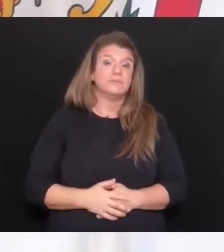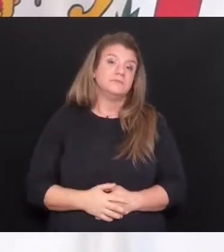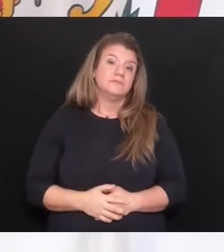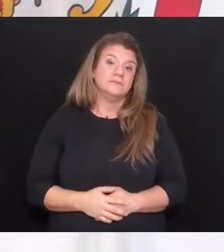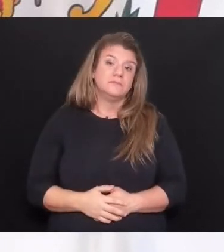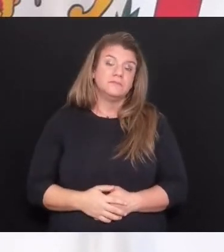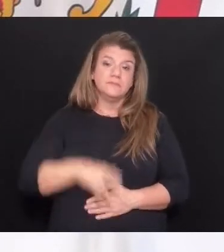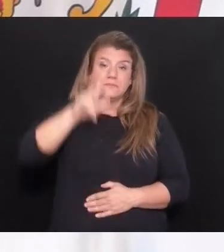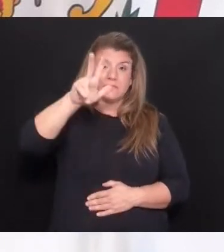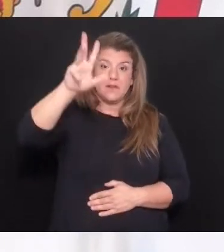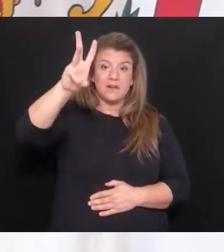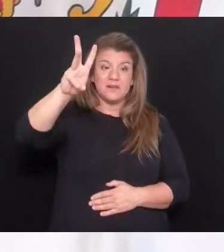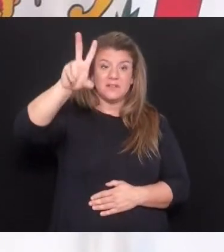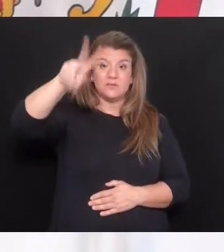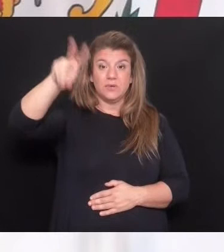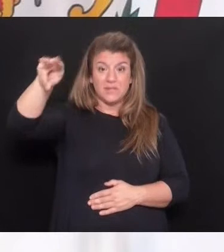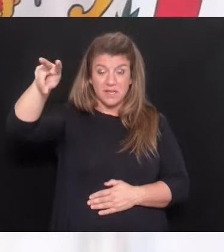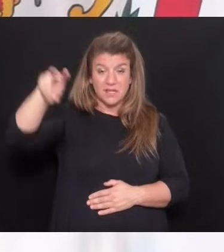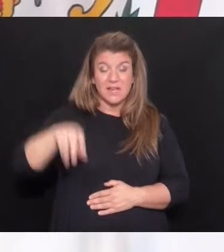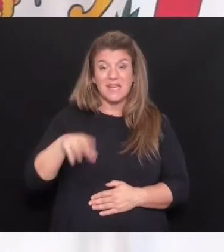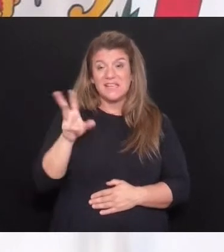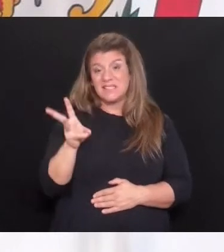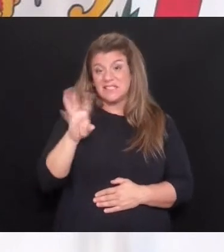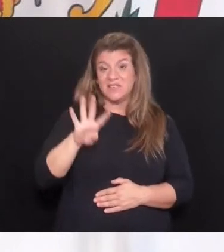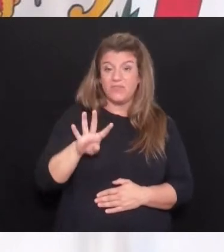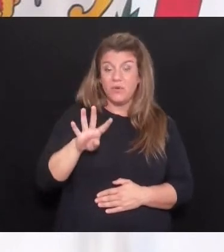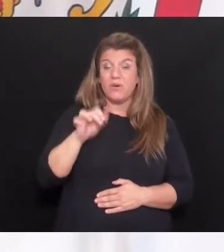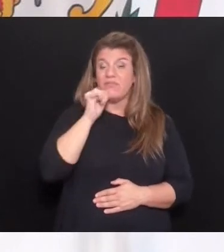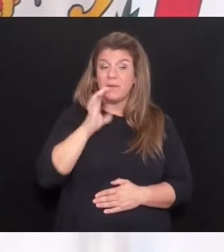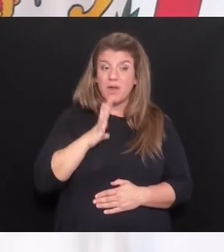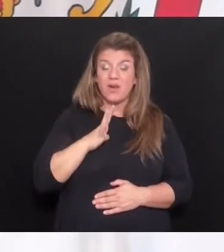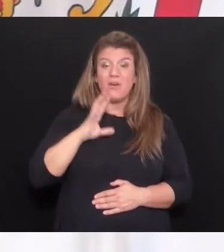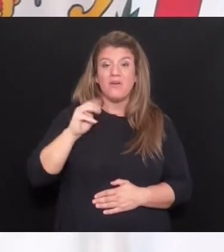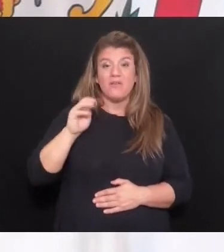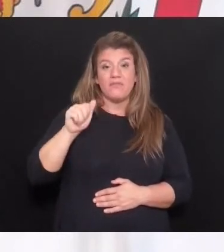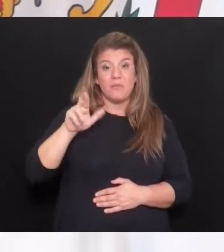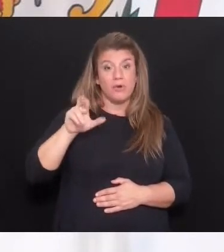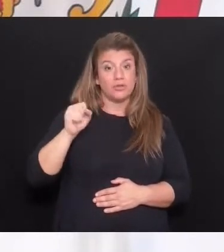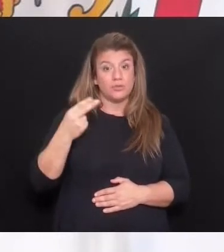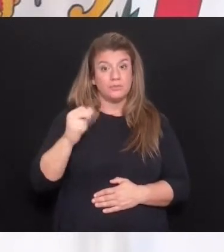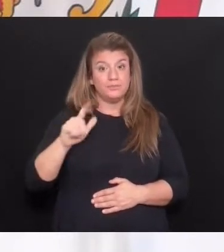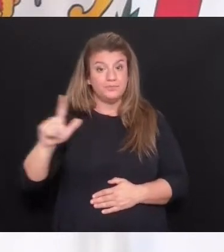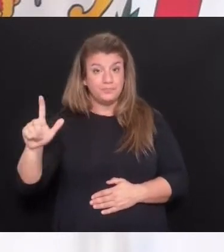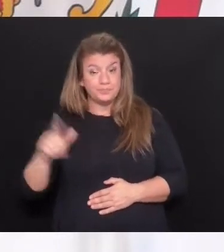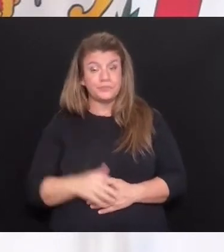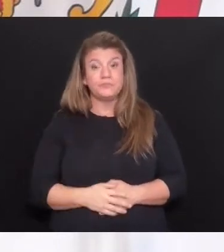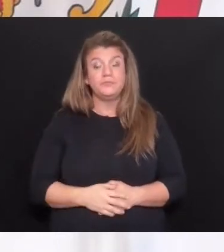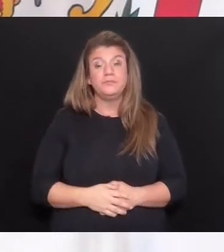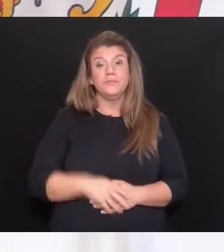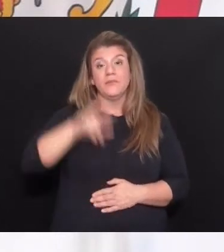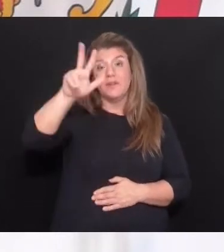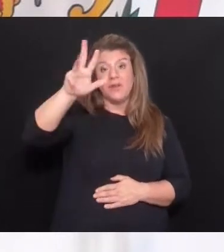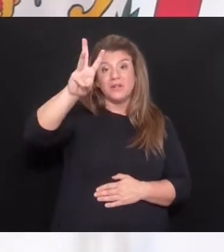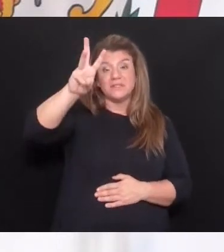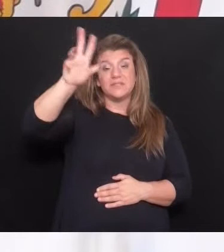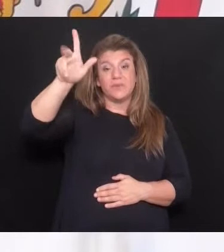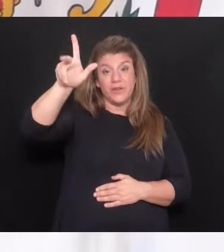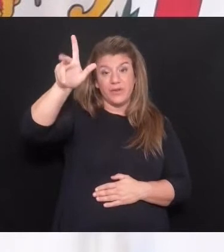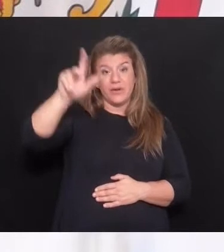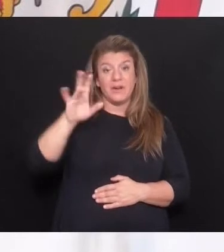The 3,622nd death, a 64-year-old female from Marshall County. The 3,623rd